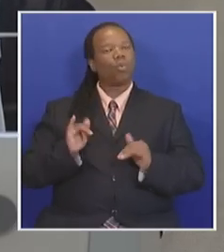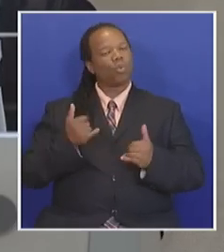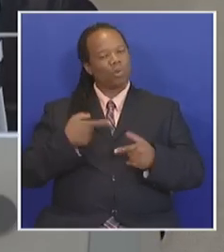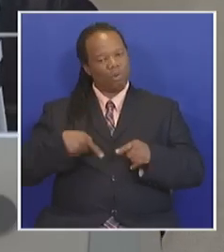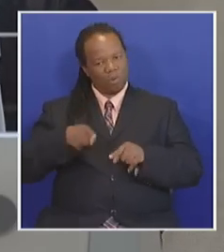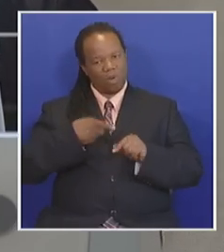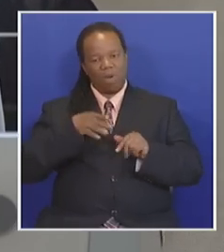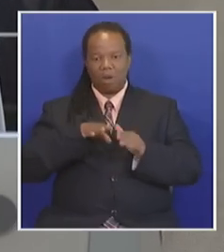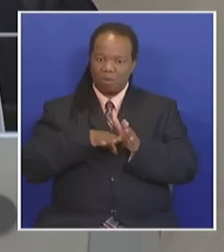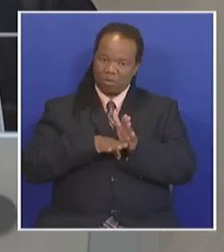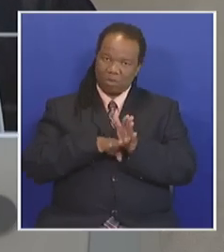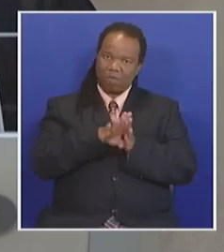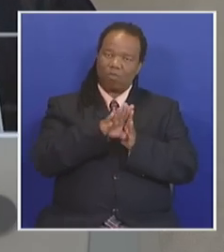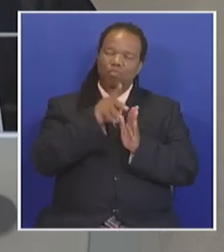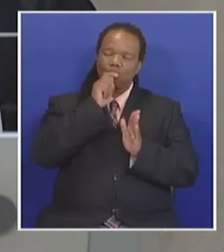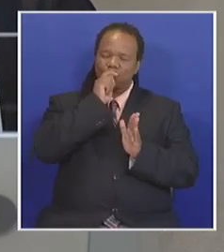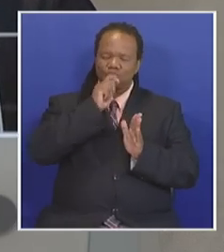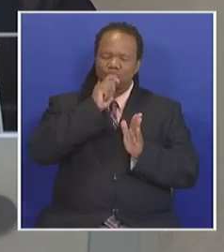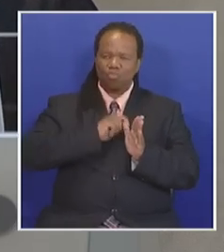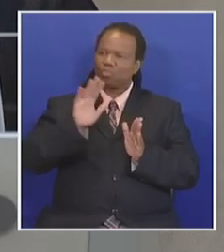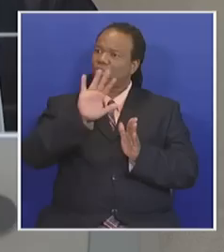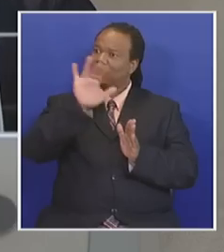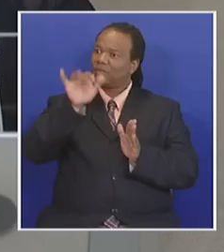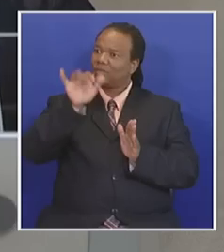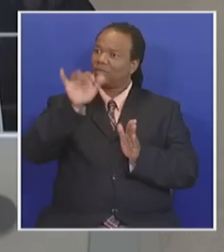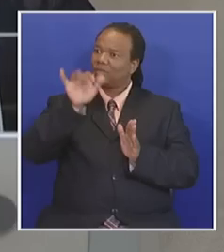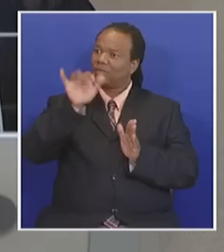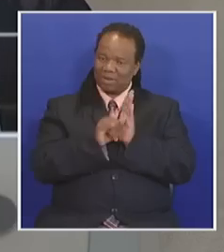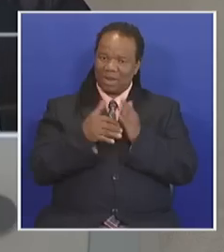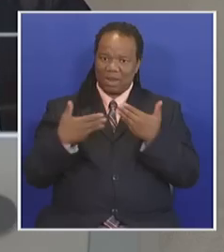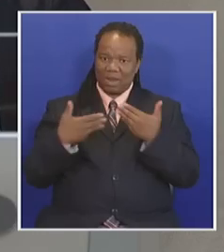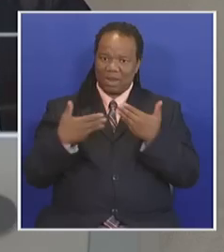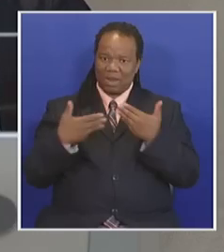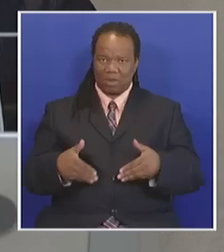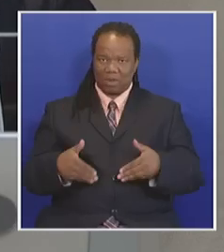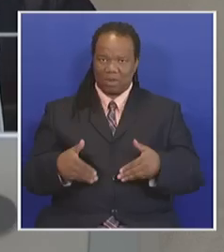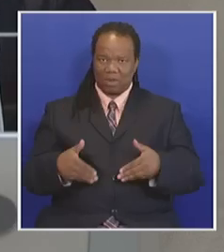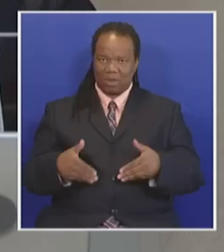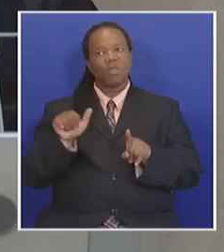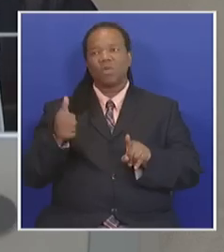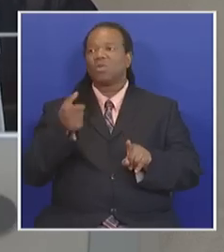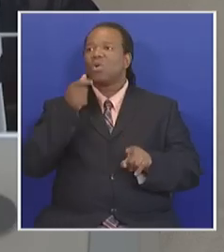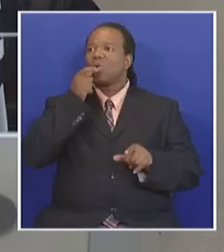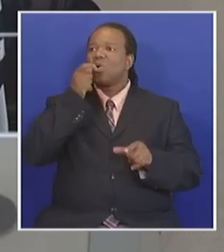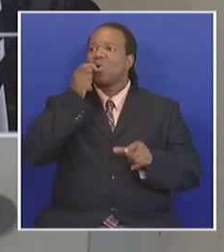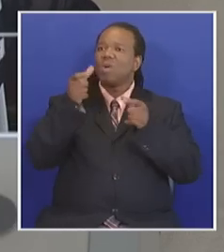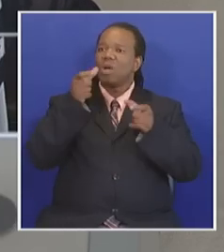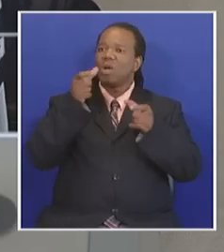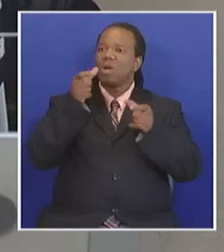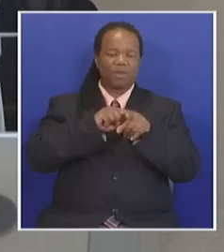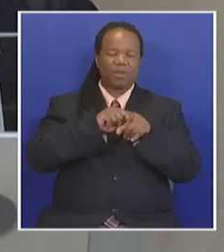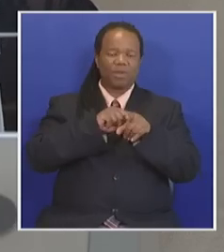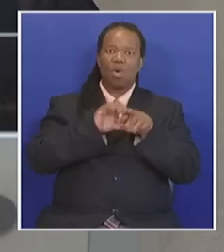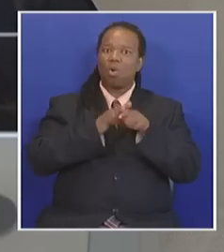and building a truly South African identity. Those could be the blatant racist comments of individuals gone viral on